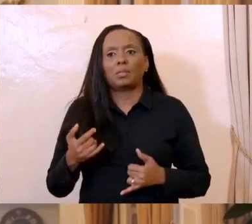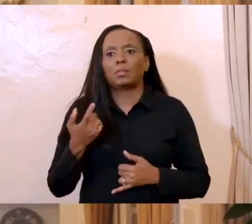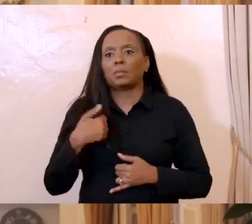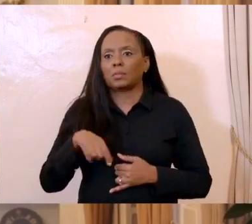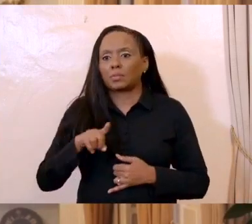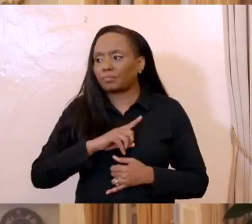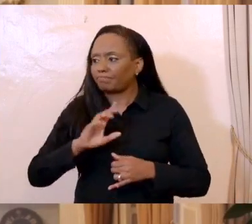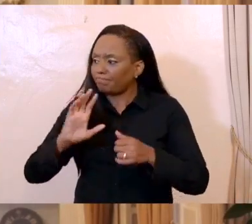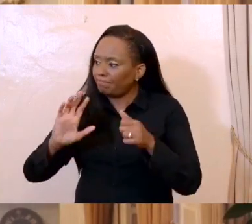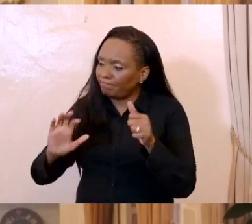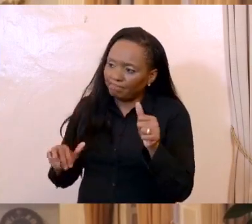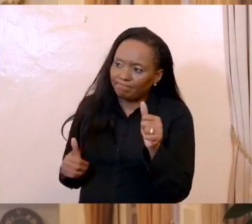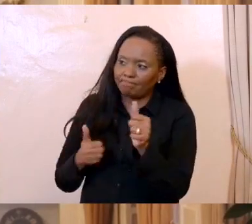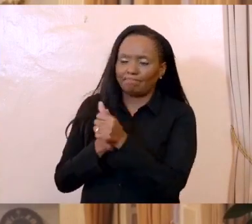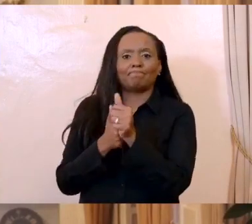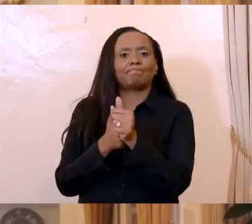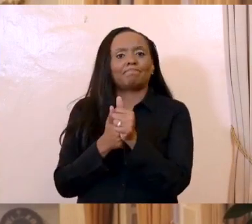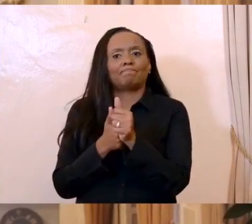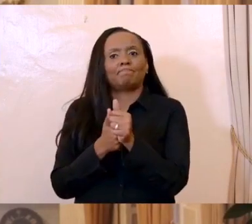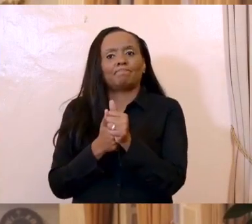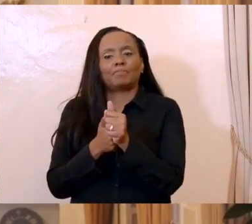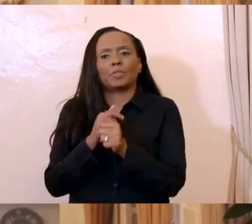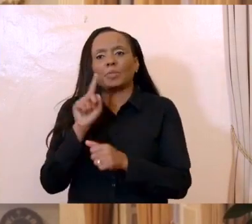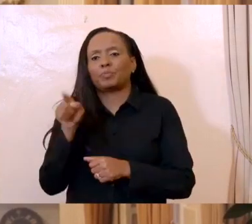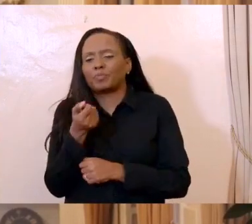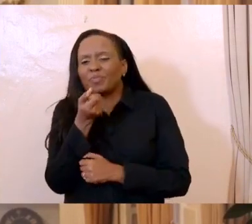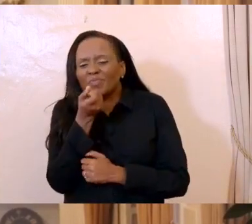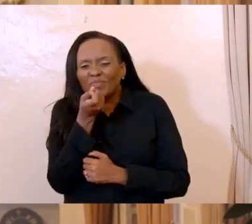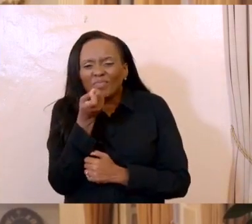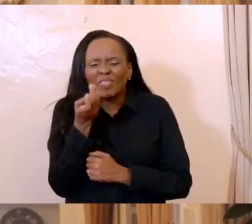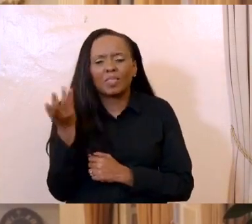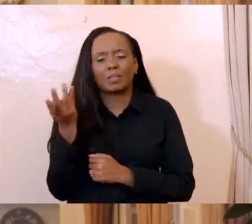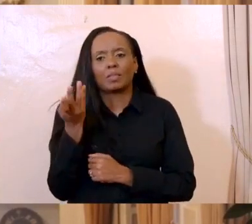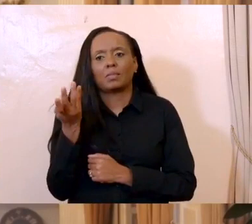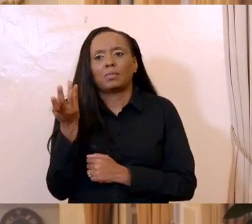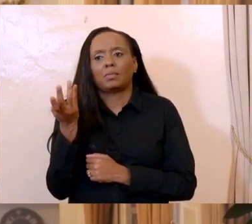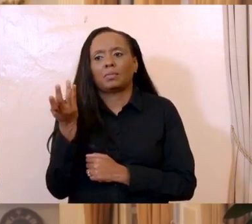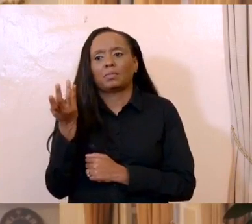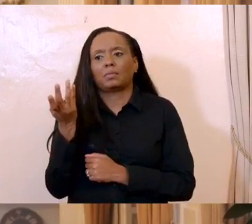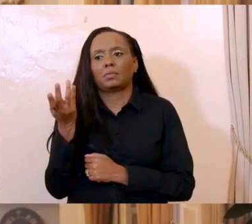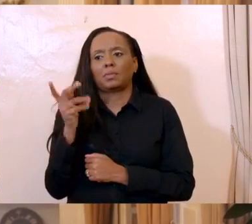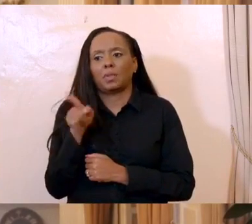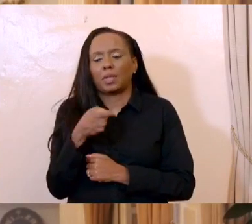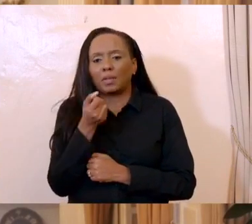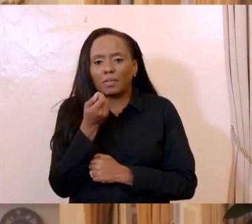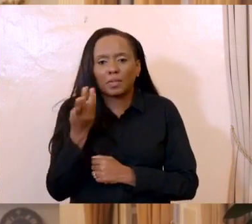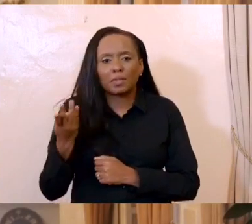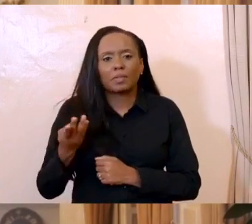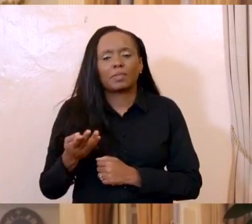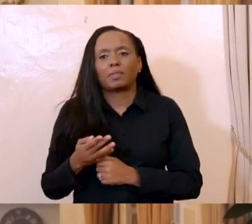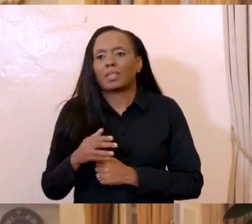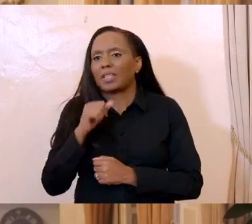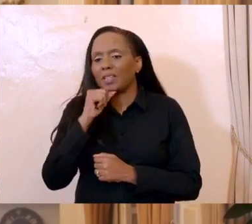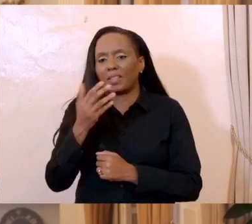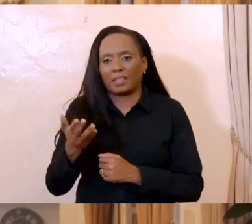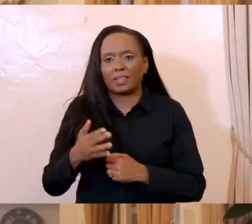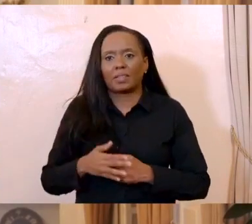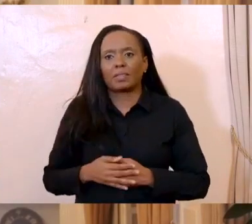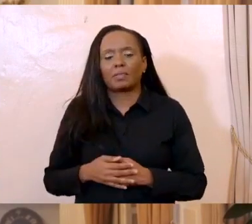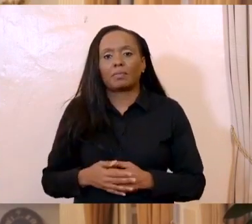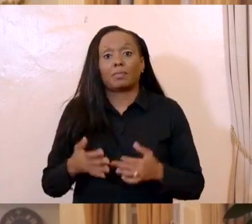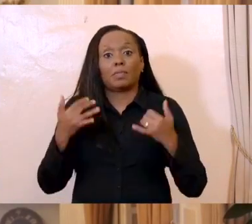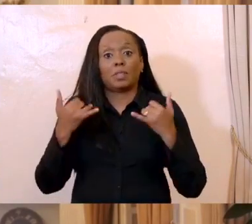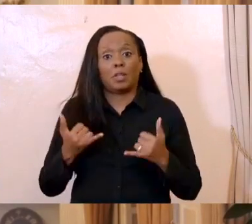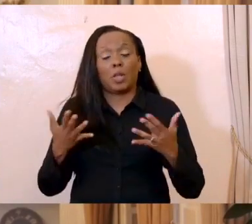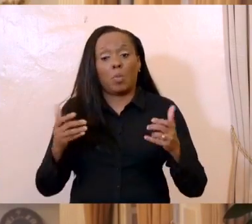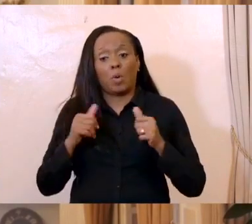put behind us, except for those few samples that I referred to. And the intent now is for us to keep current going